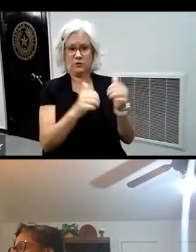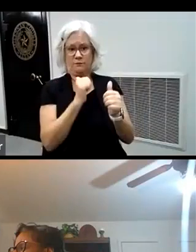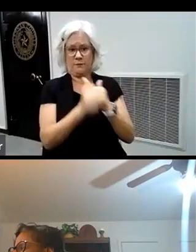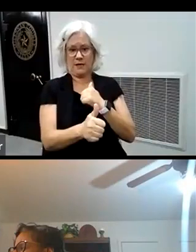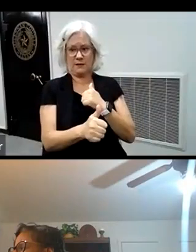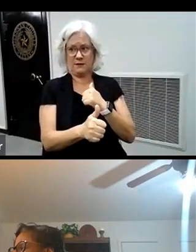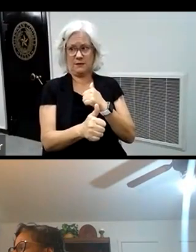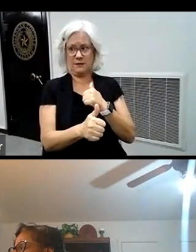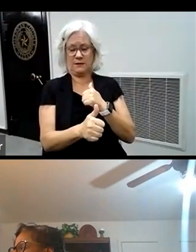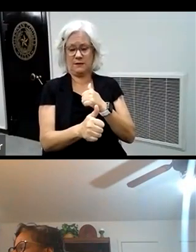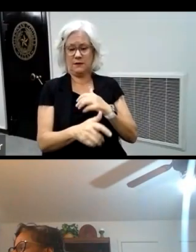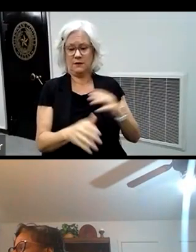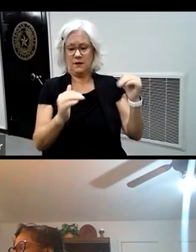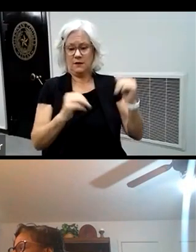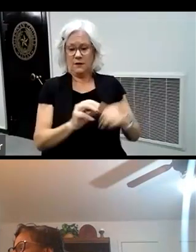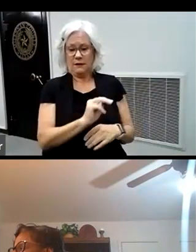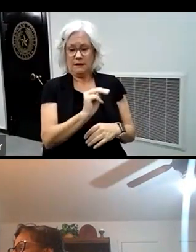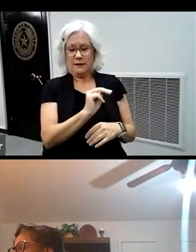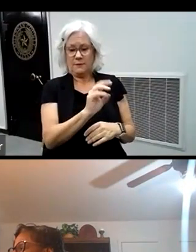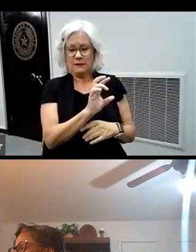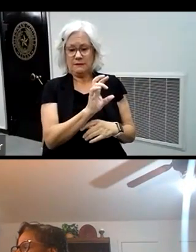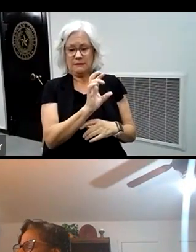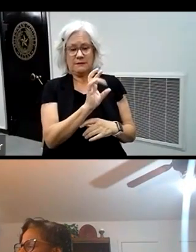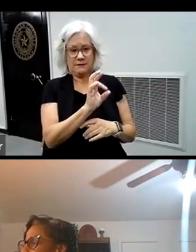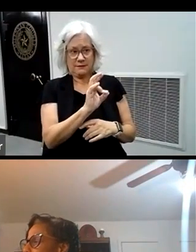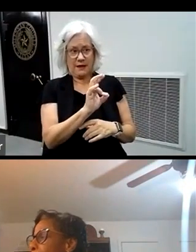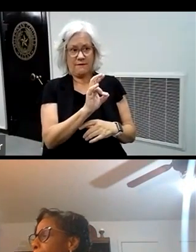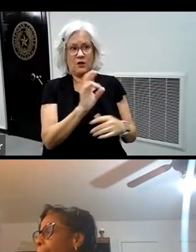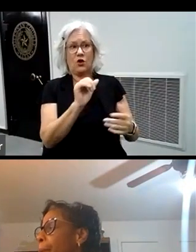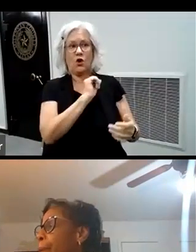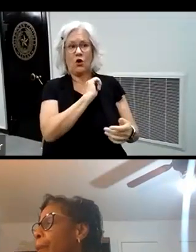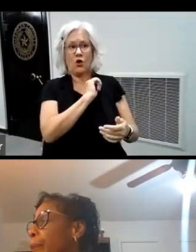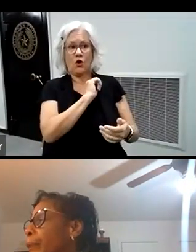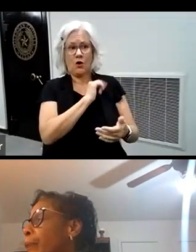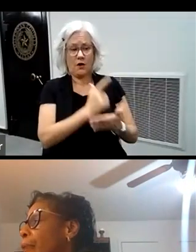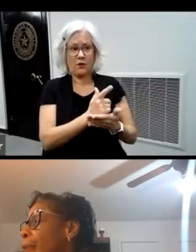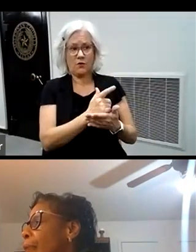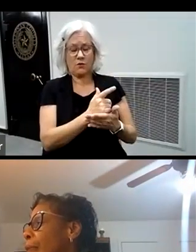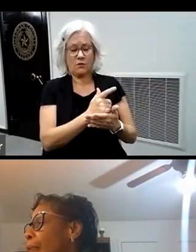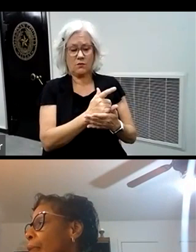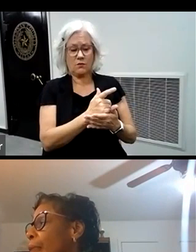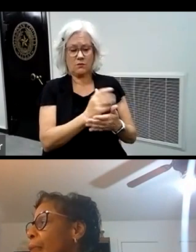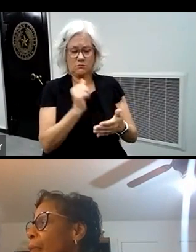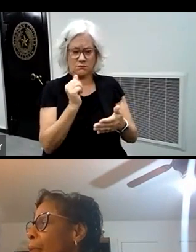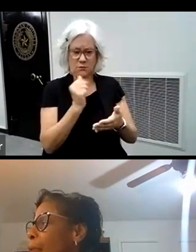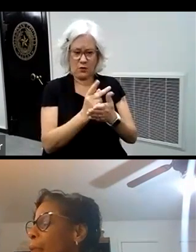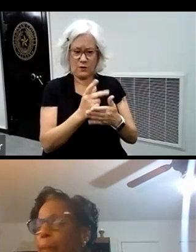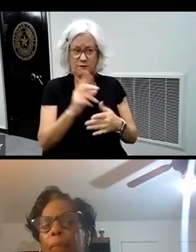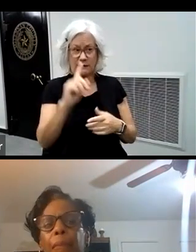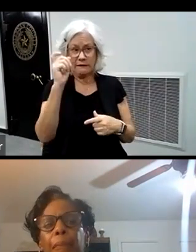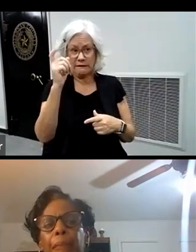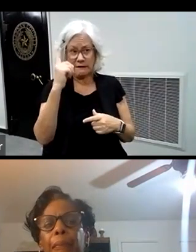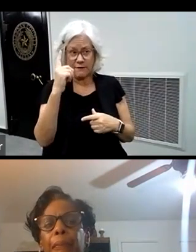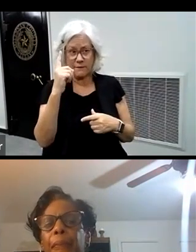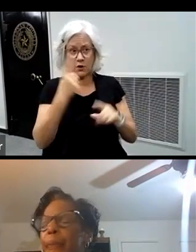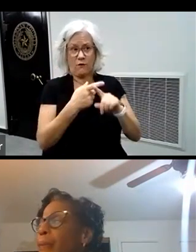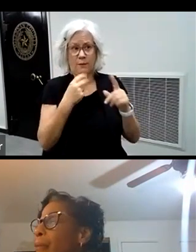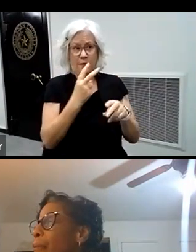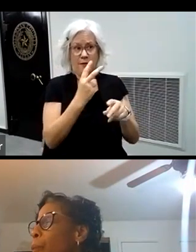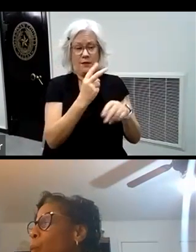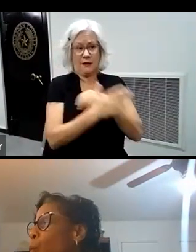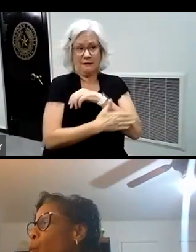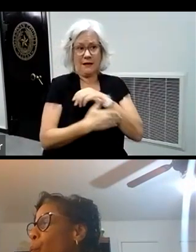Pass. Under M7 is authorization intergovernmental transfer of funds derived from the county health care